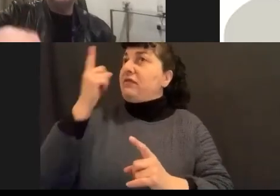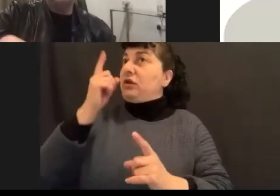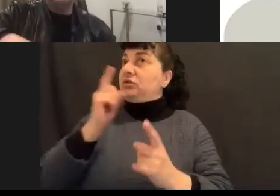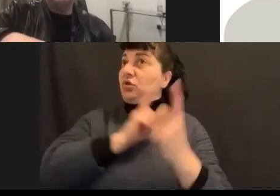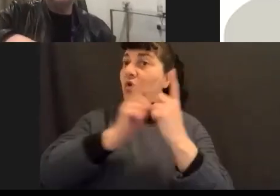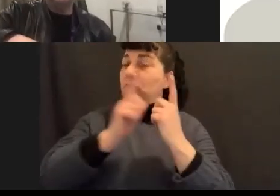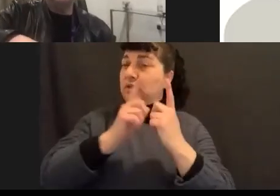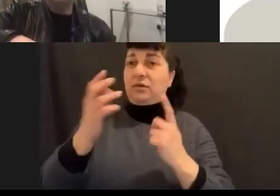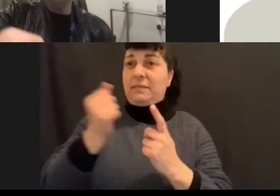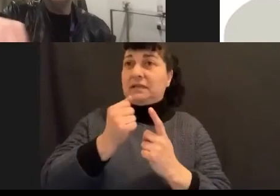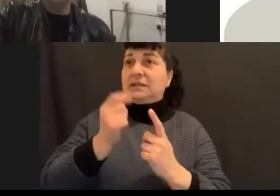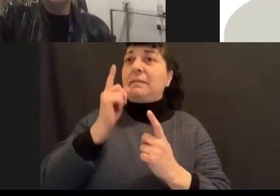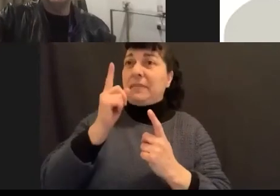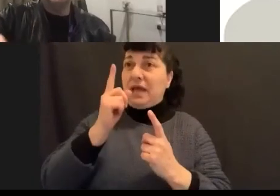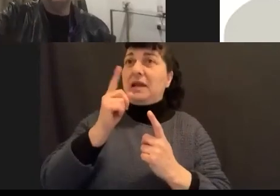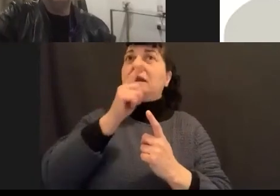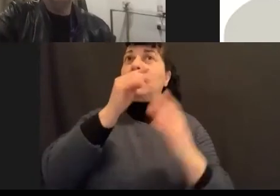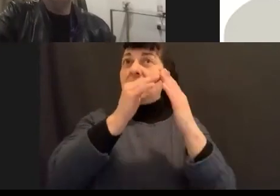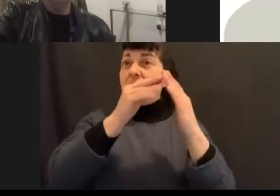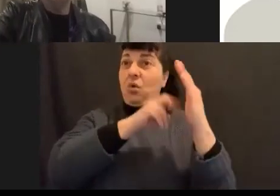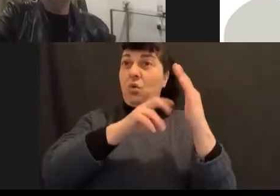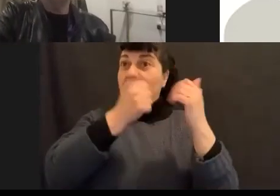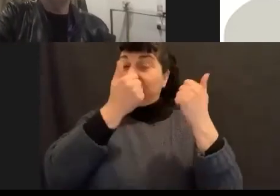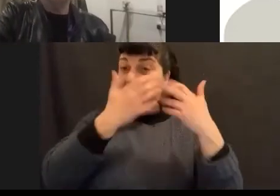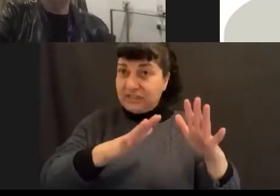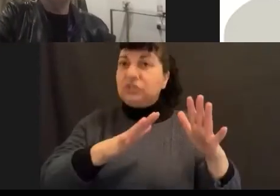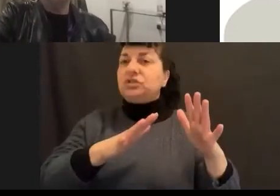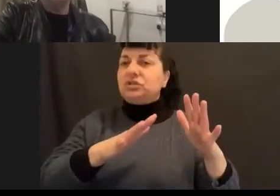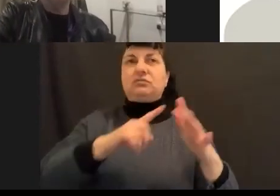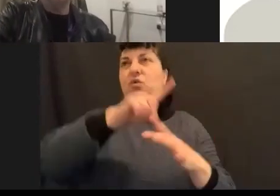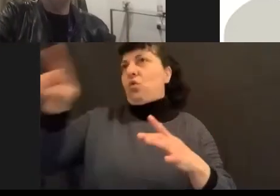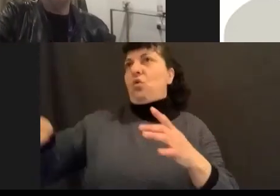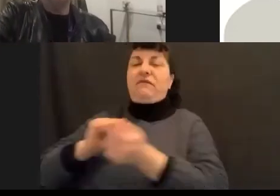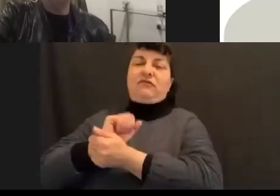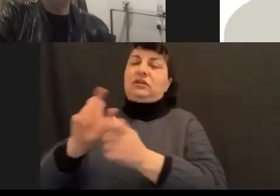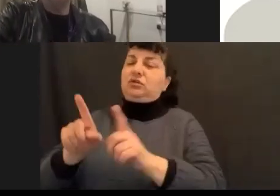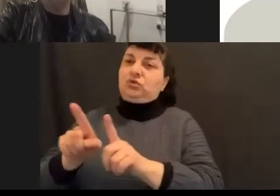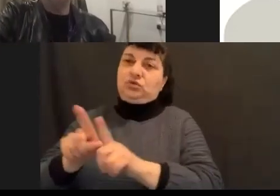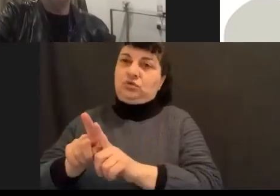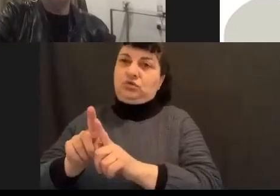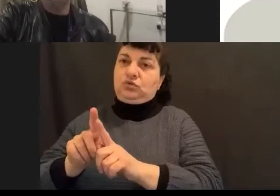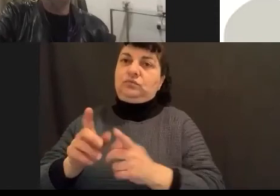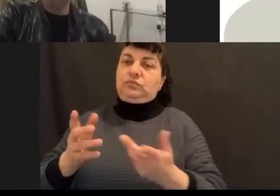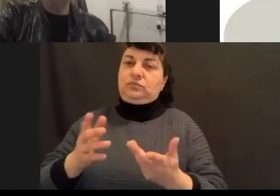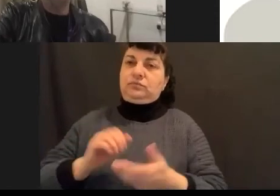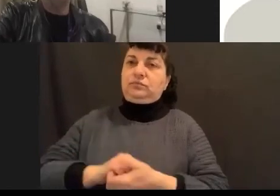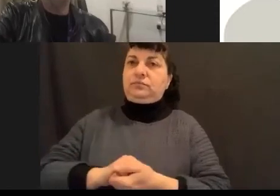away when the quarantine person has moved away. So that's another possibility to